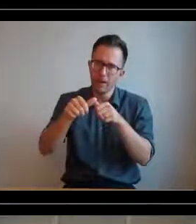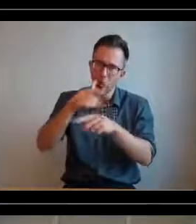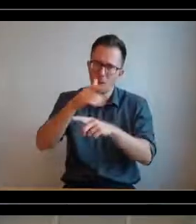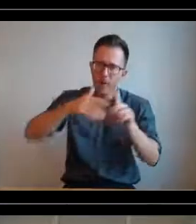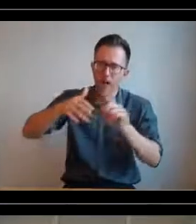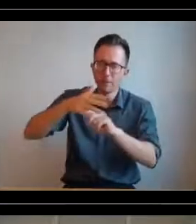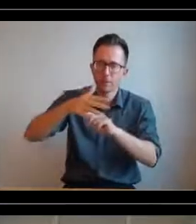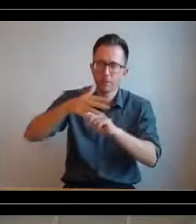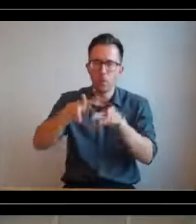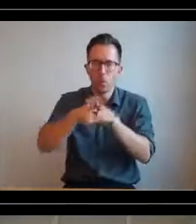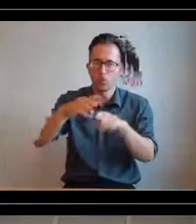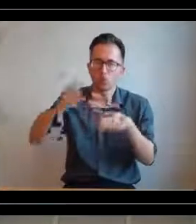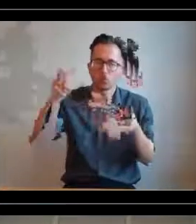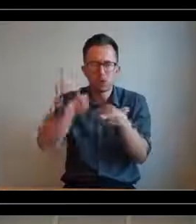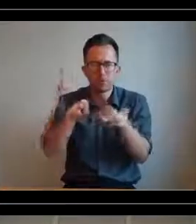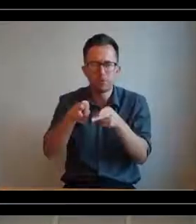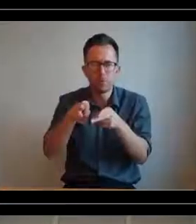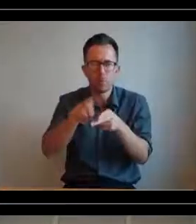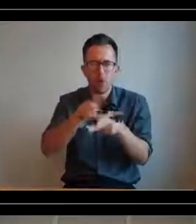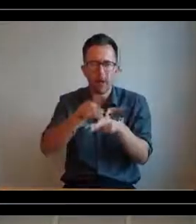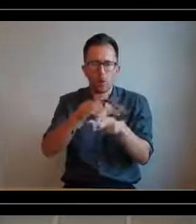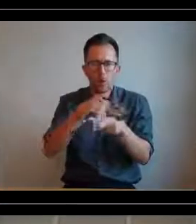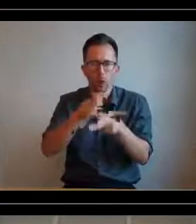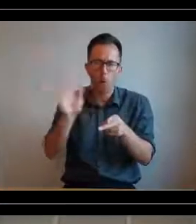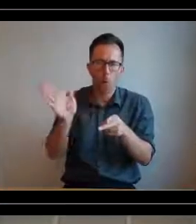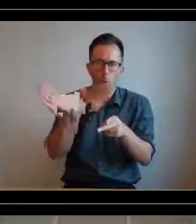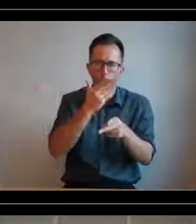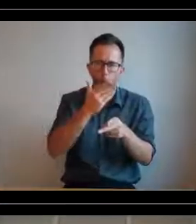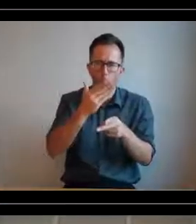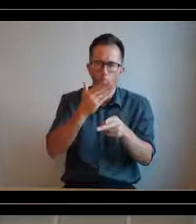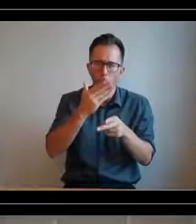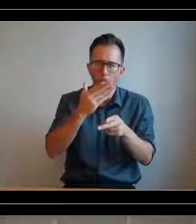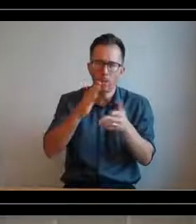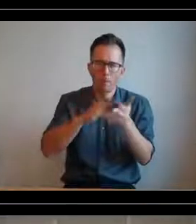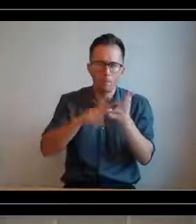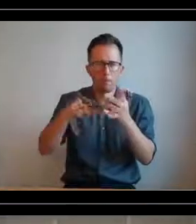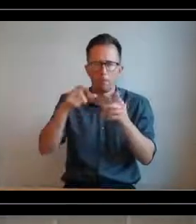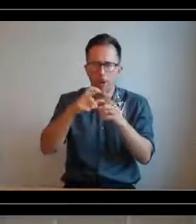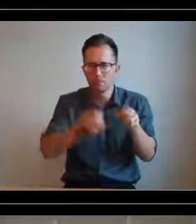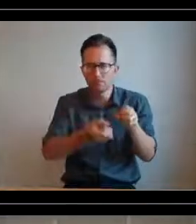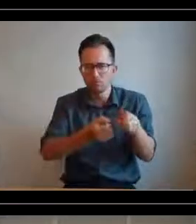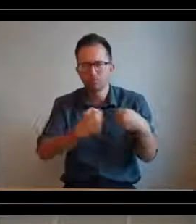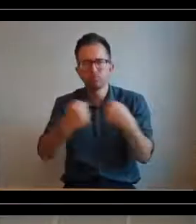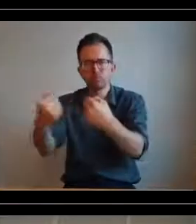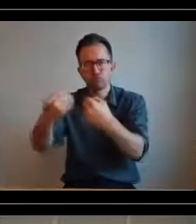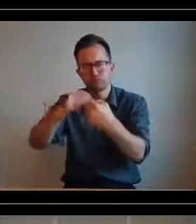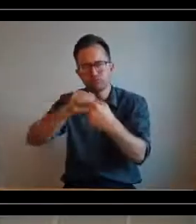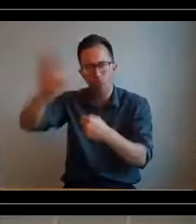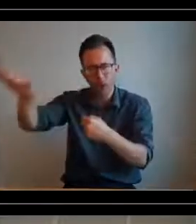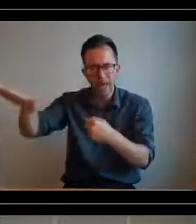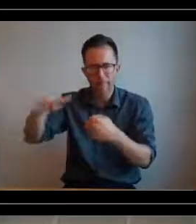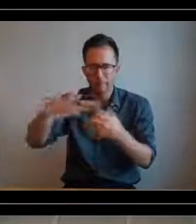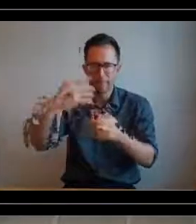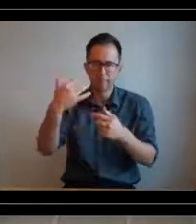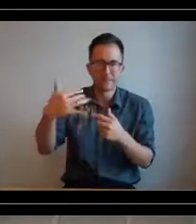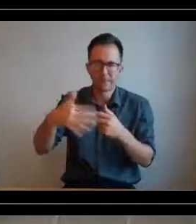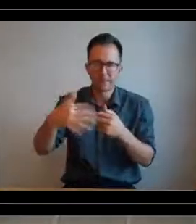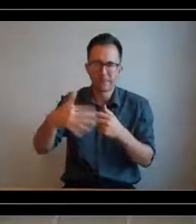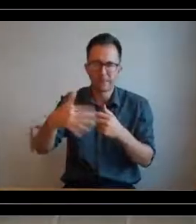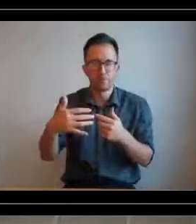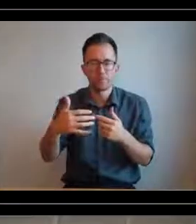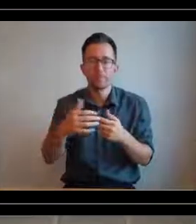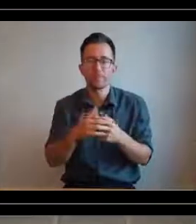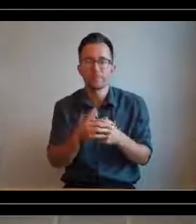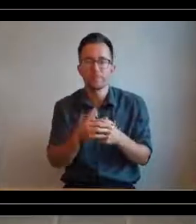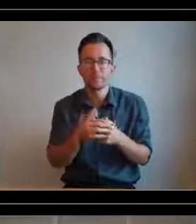it's cheaper for the contractor to do so. Any spoil material would then that needs to get off site would be